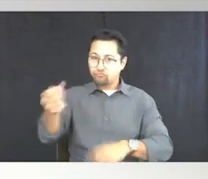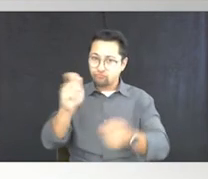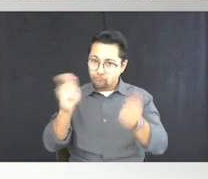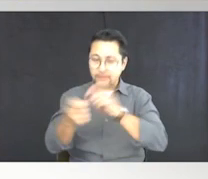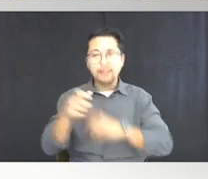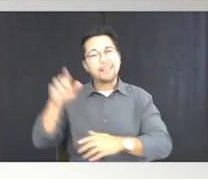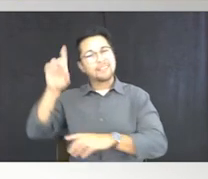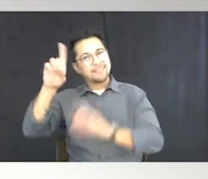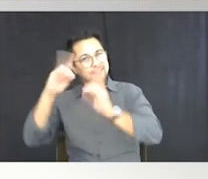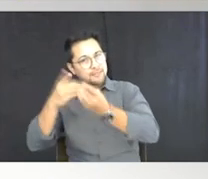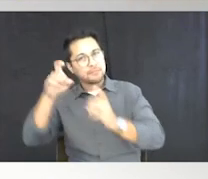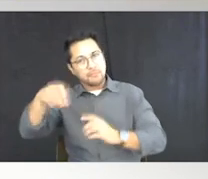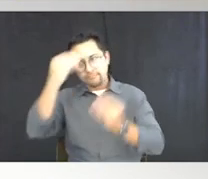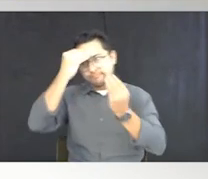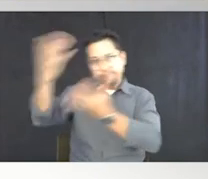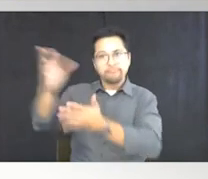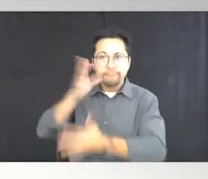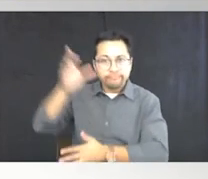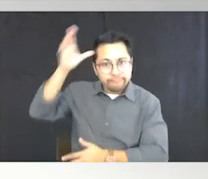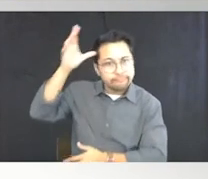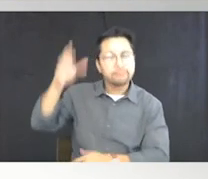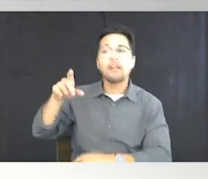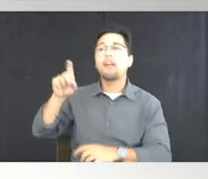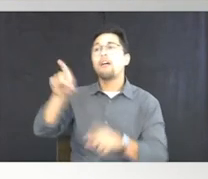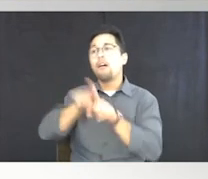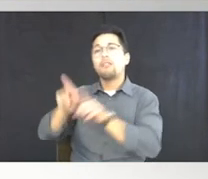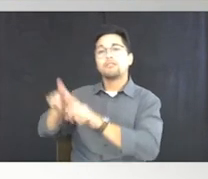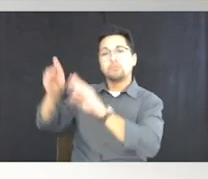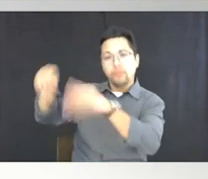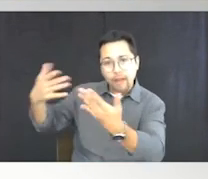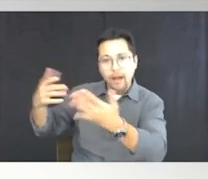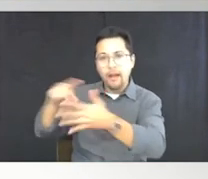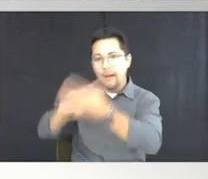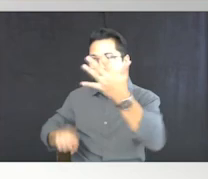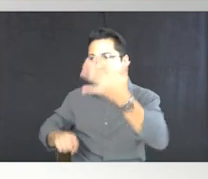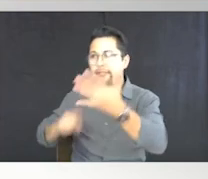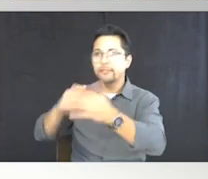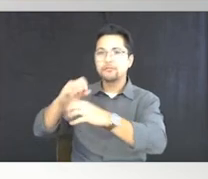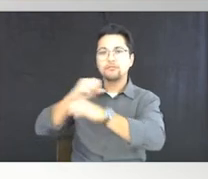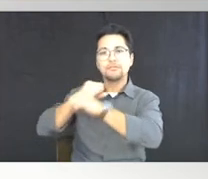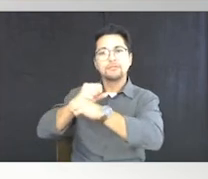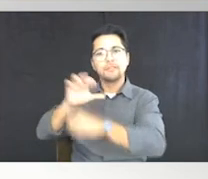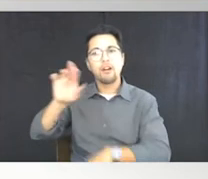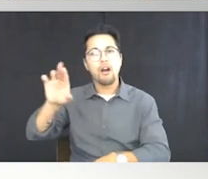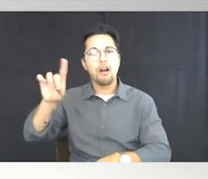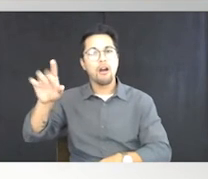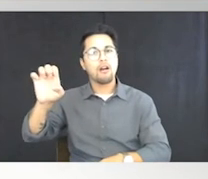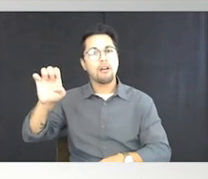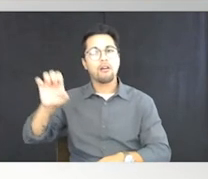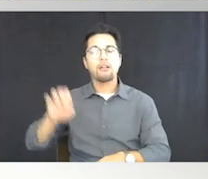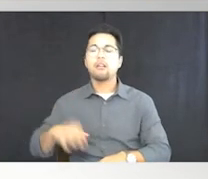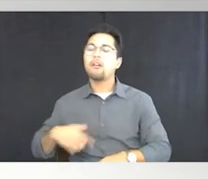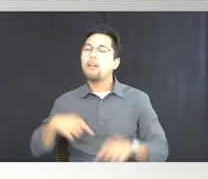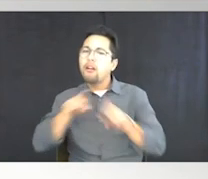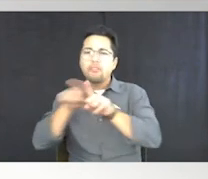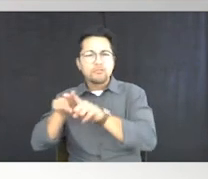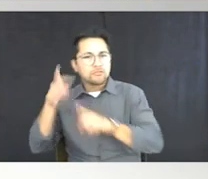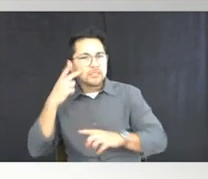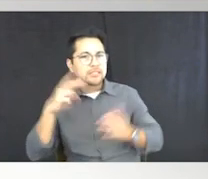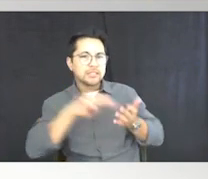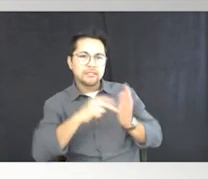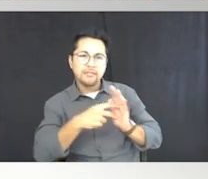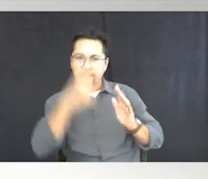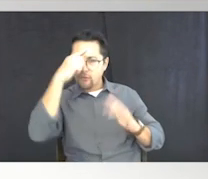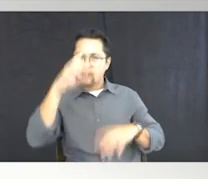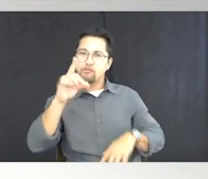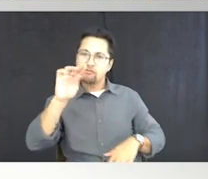that decision and provide the procedural safeguards. You can also see the definitions for controlled substance,